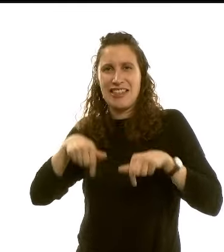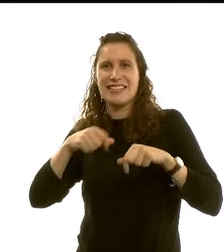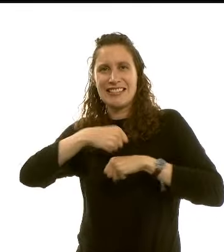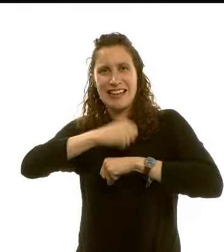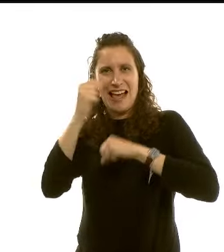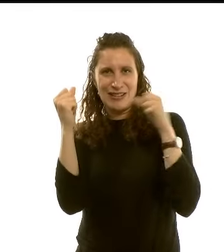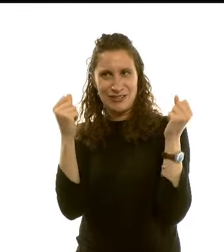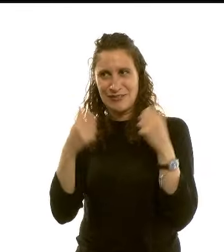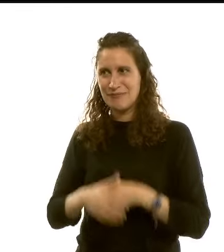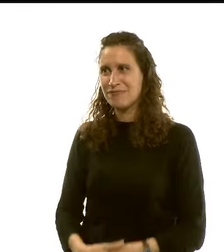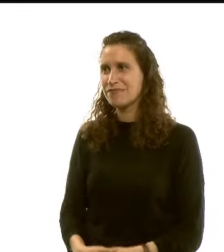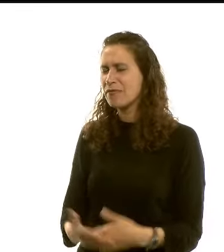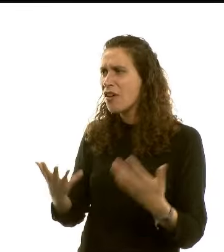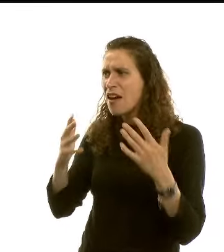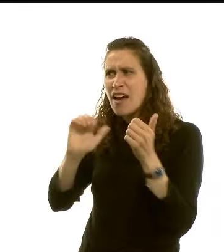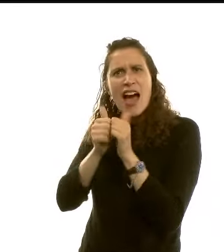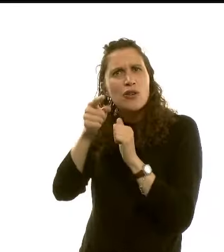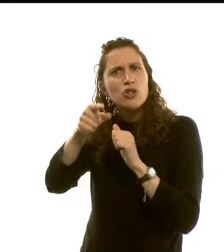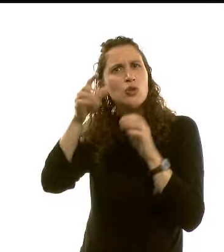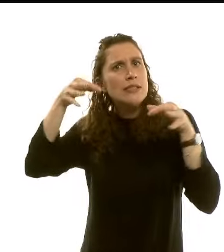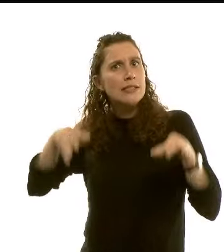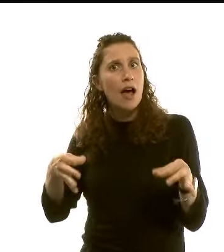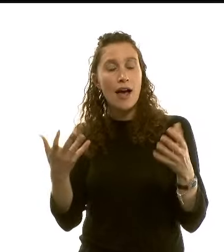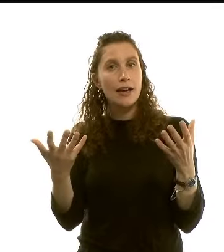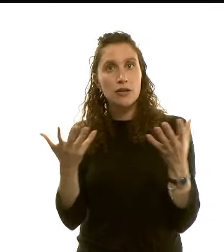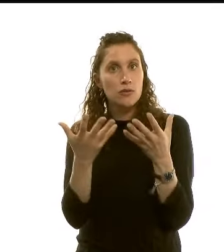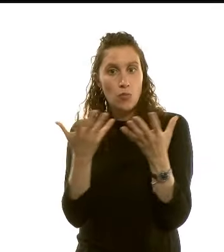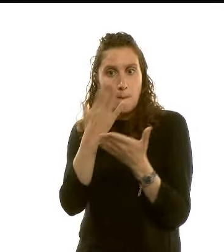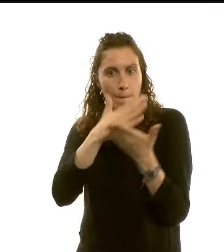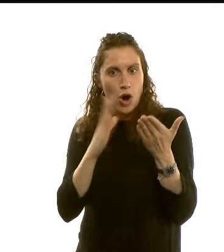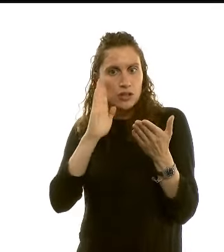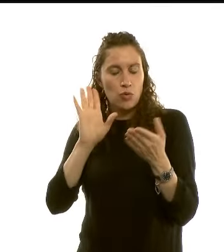did you decide on the elements that you were going to use from all the